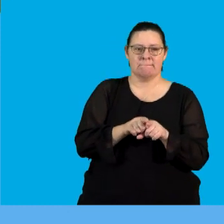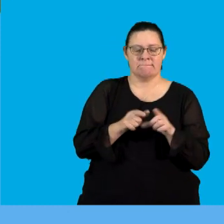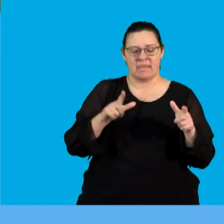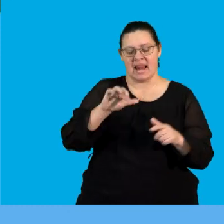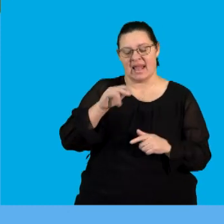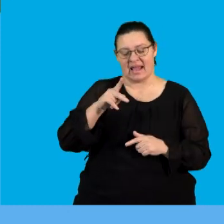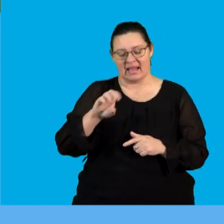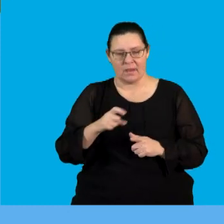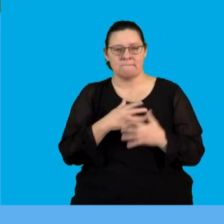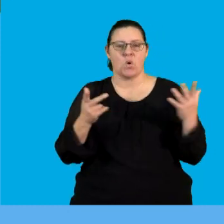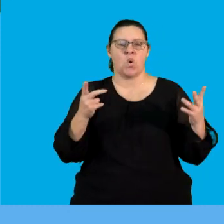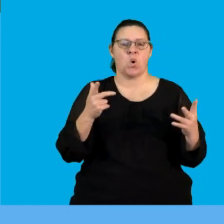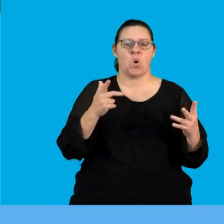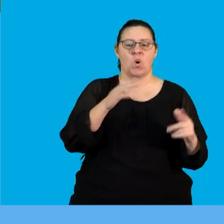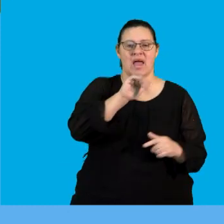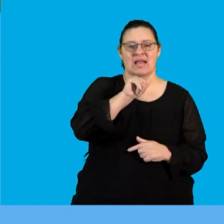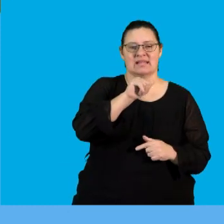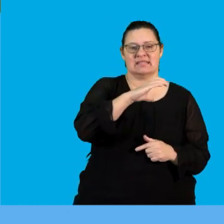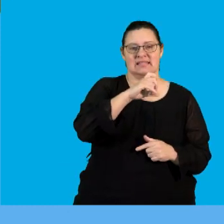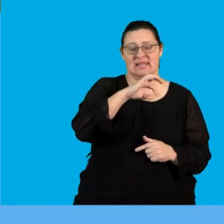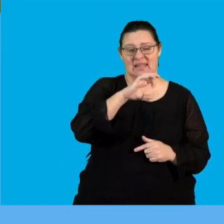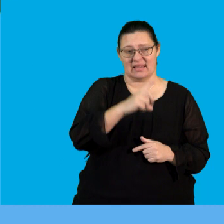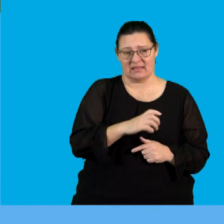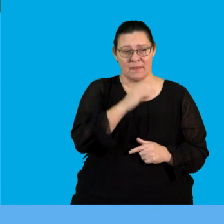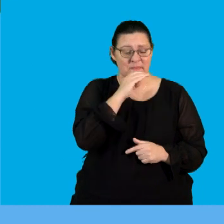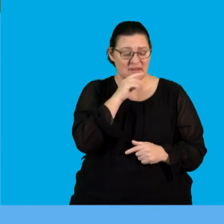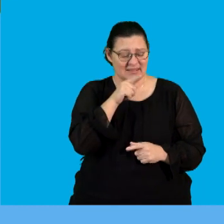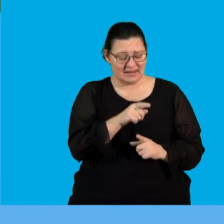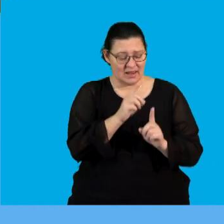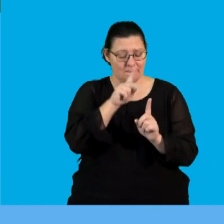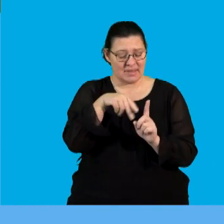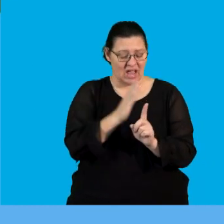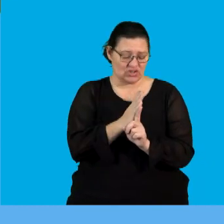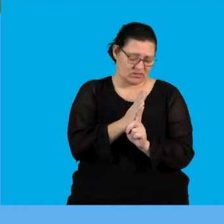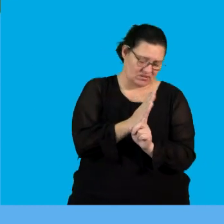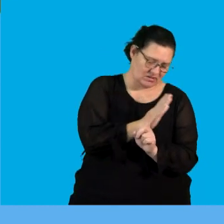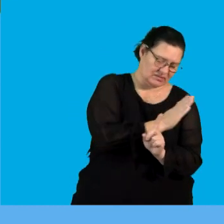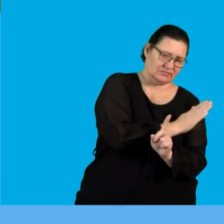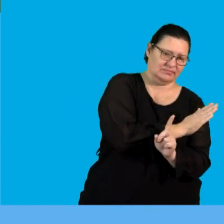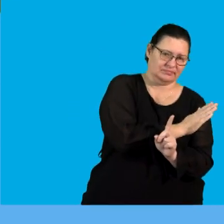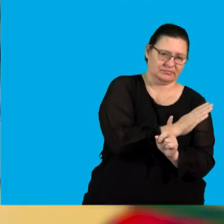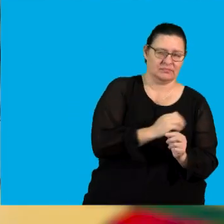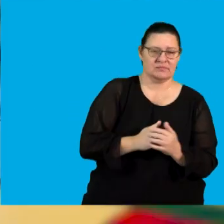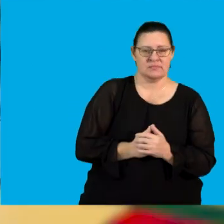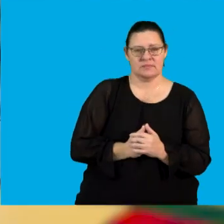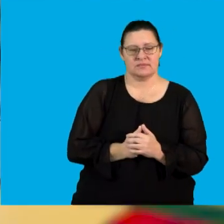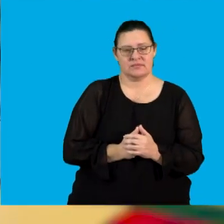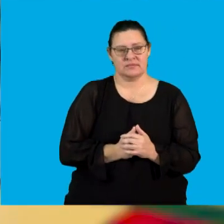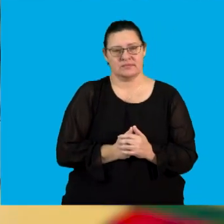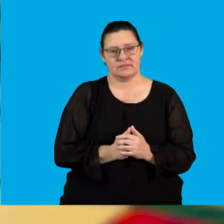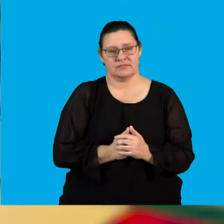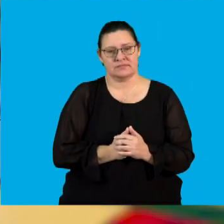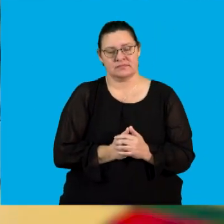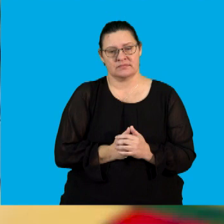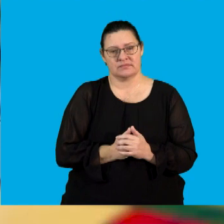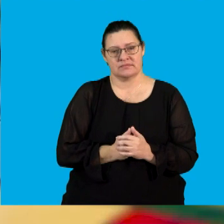lake more acidic. And obviously, if it makes it more acidic, it means the pH of that rain, of that lake water, of that river and